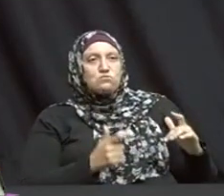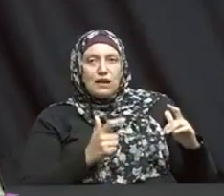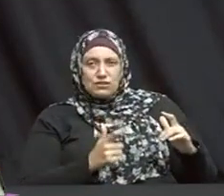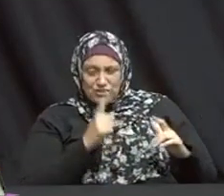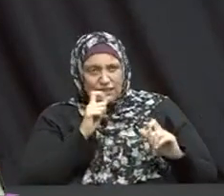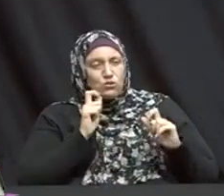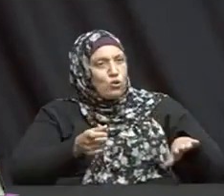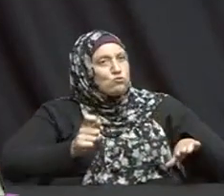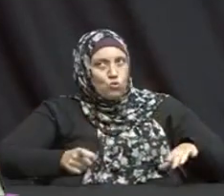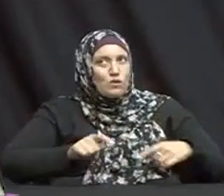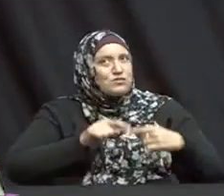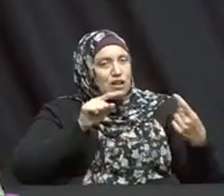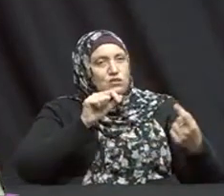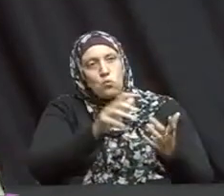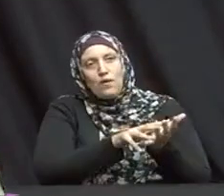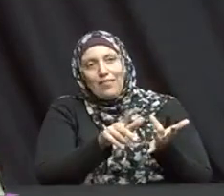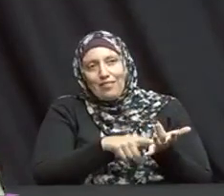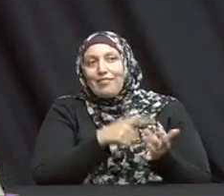will.